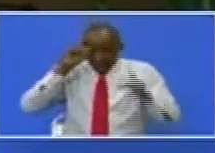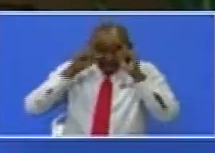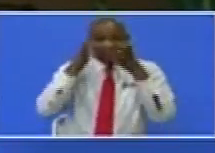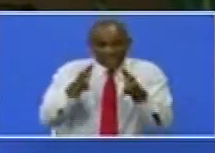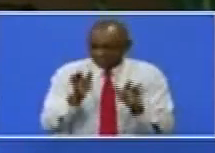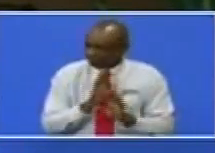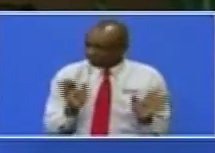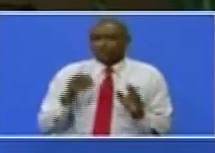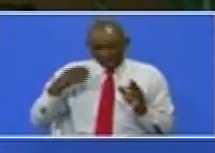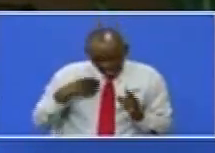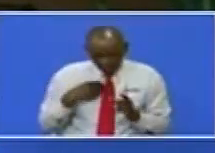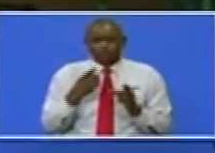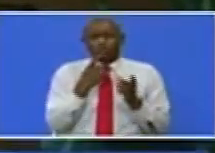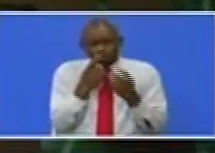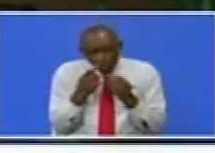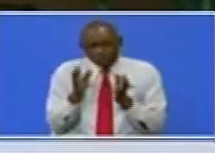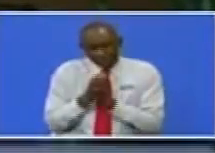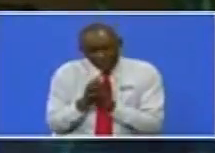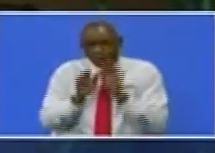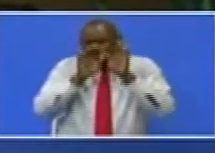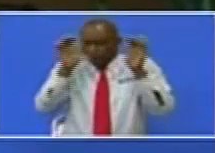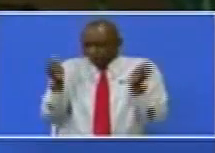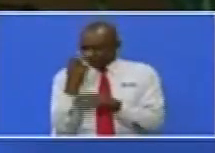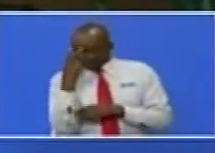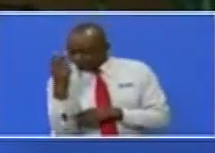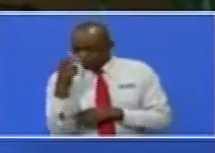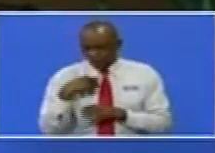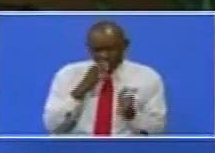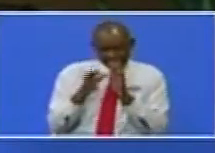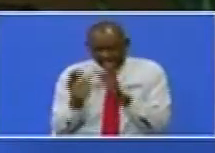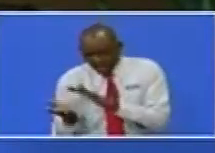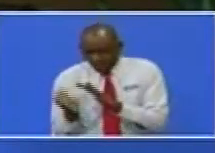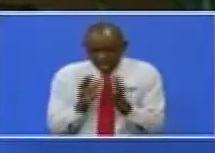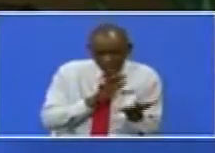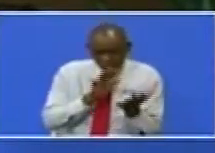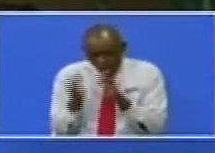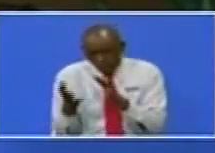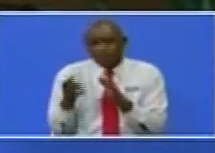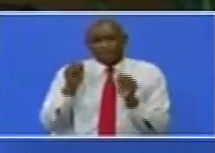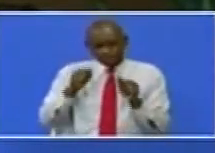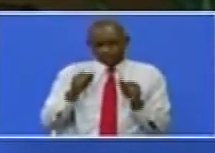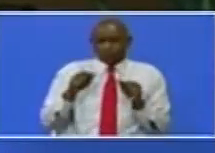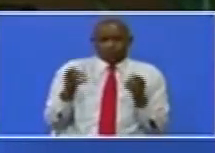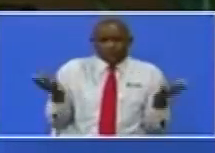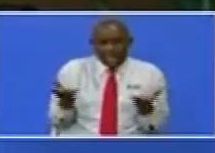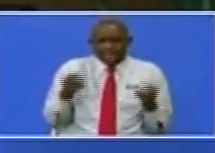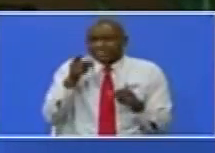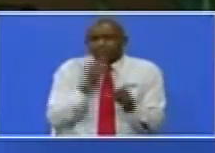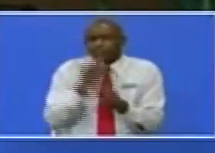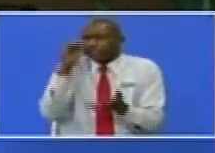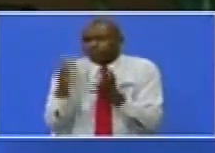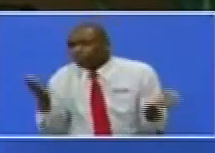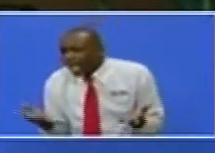them. We have to make, as part of the holistic view of the plan, a solid review of where do we need to take